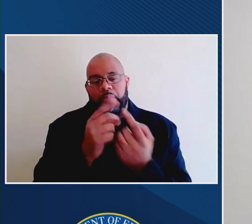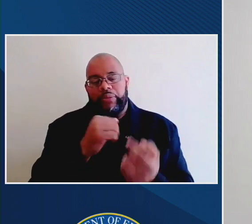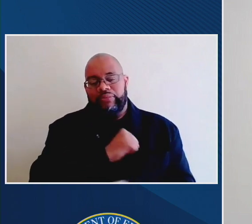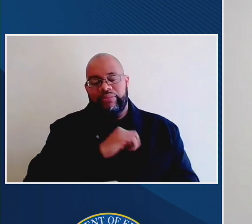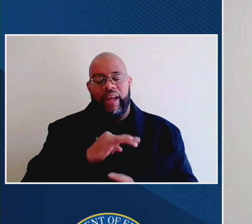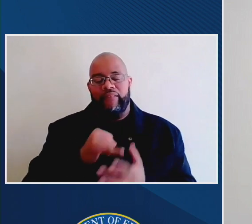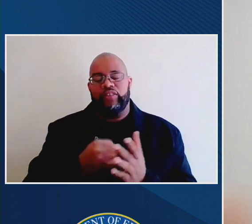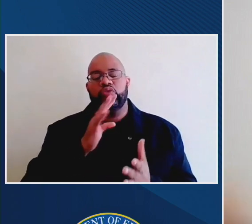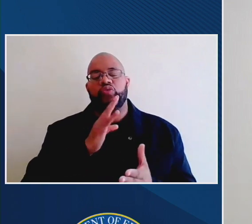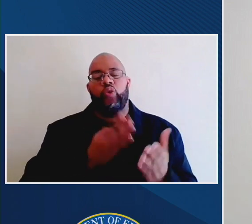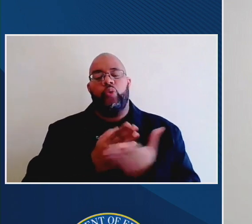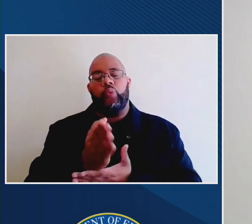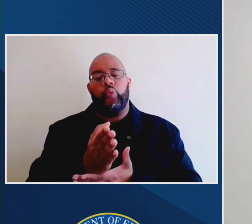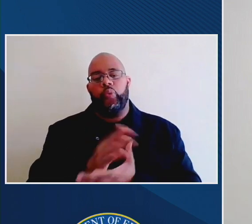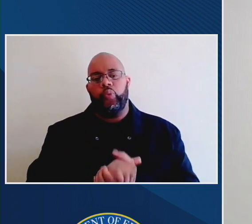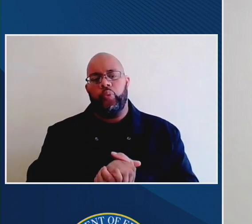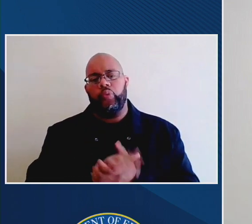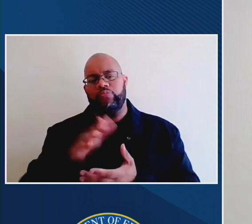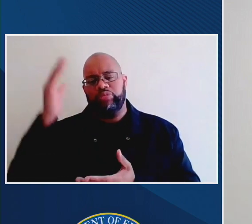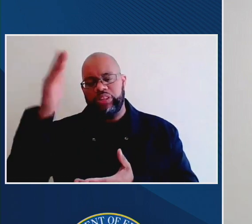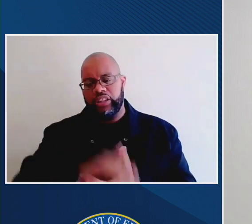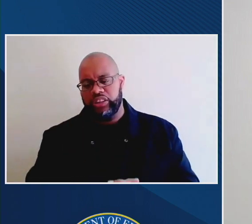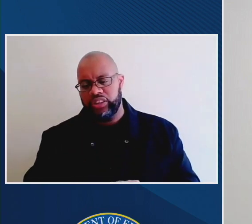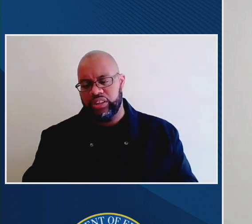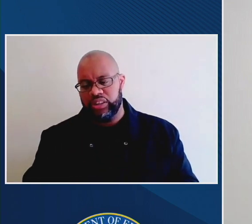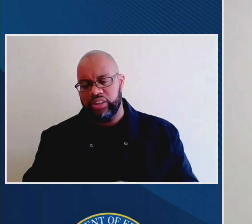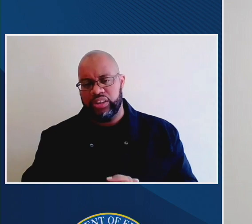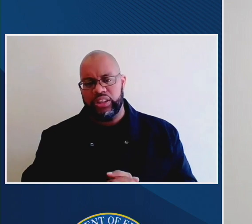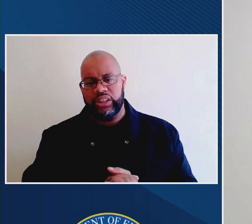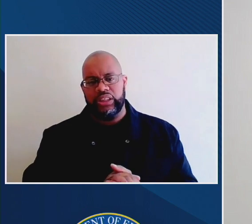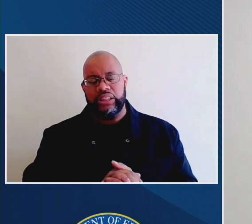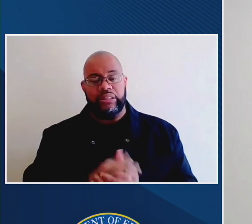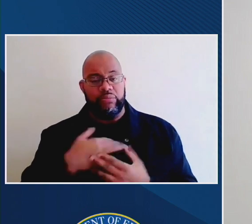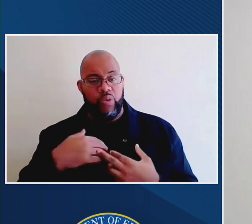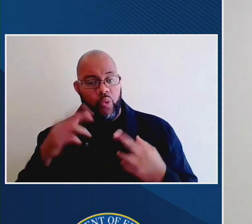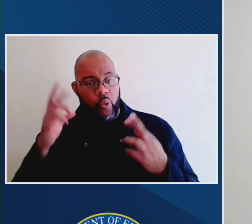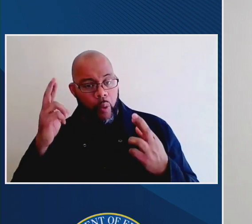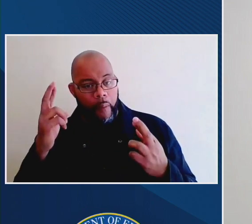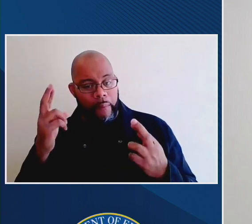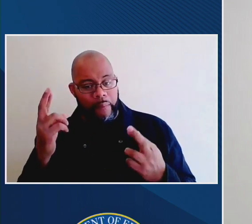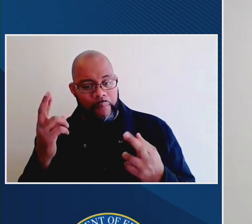through your presentation. I don't think it should be more than hopefully 10-15 minutes,